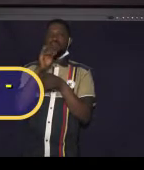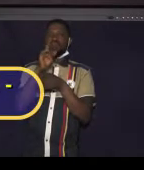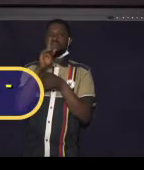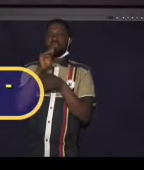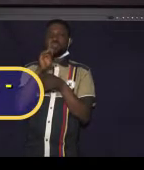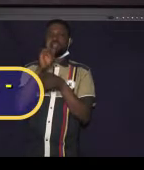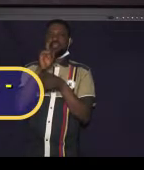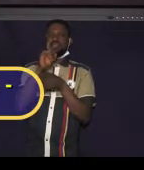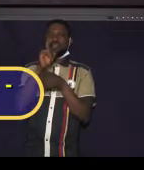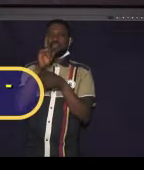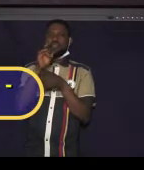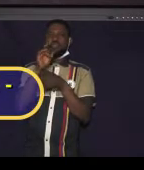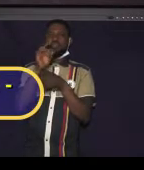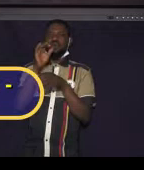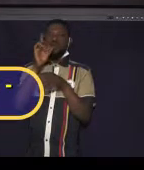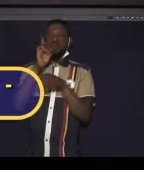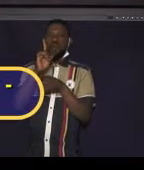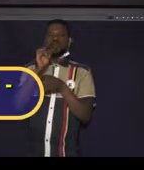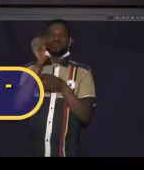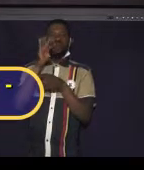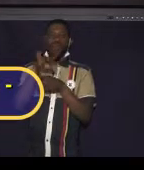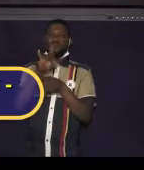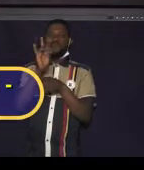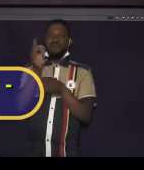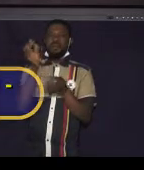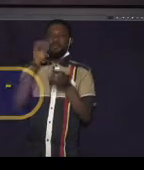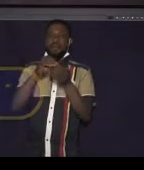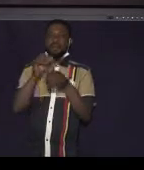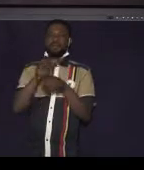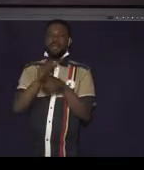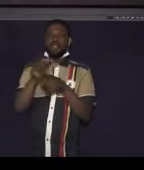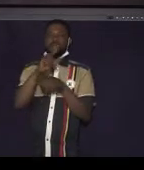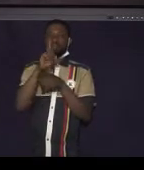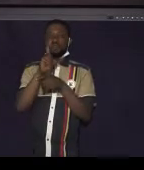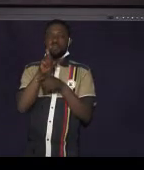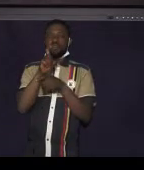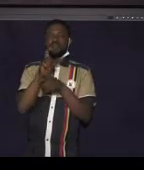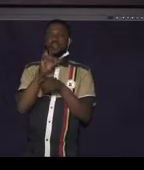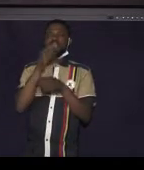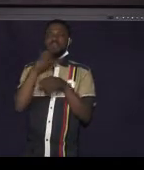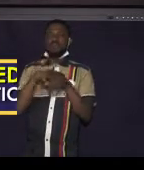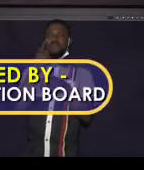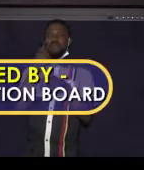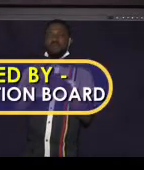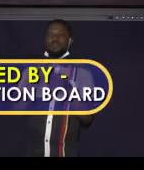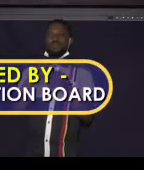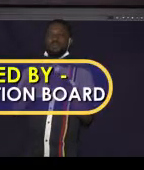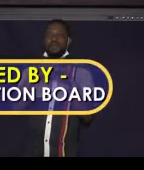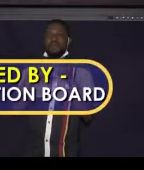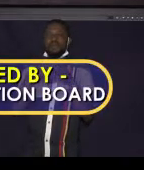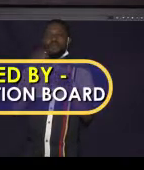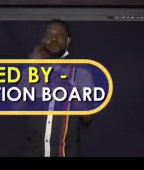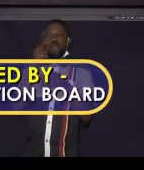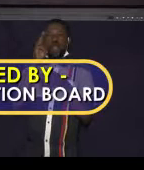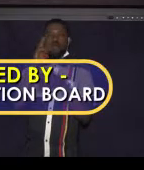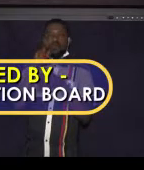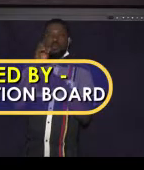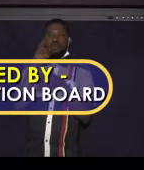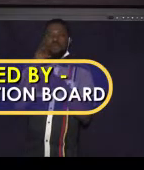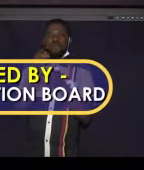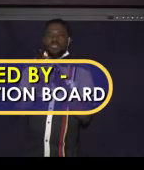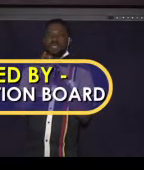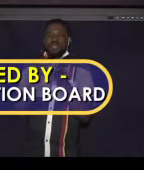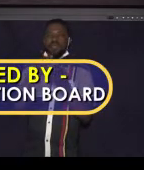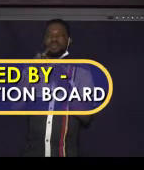bit.ly/LASUBEBTEST. Click on test 1 and you will find more practice questions. It's time for me to hand you over to Uncle Popo for the general studies